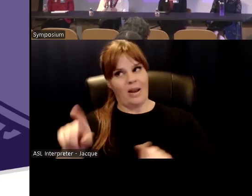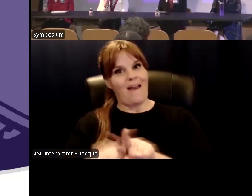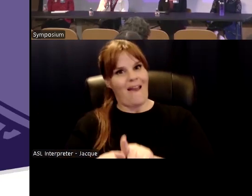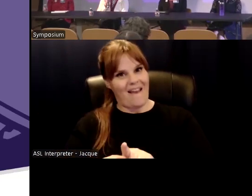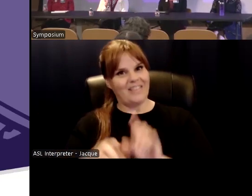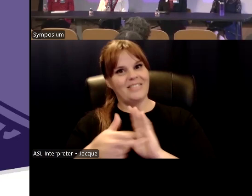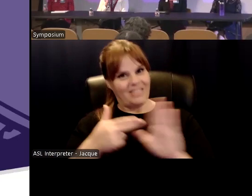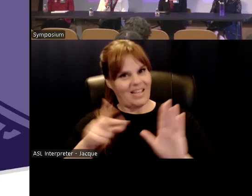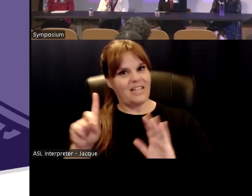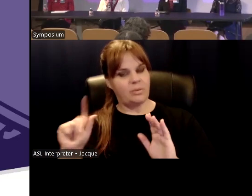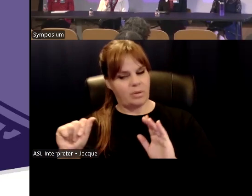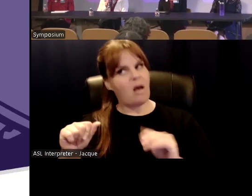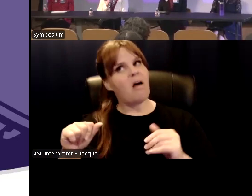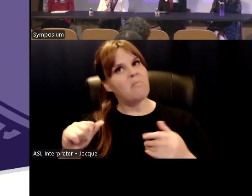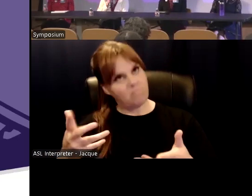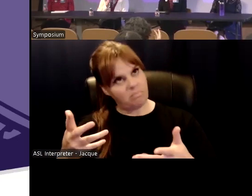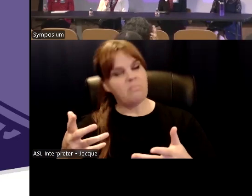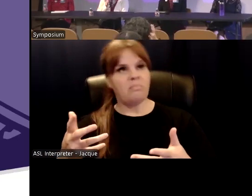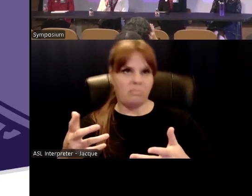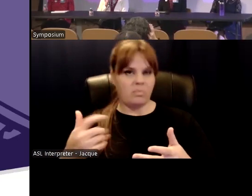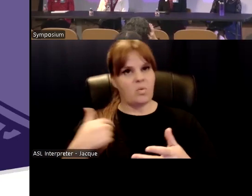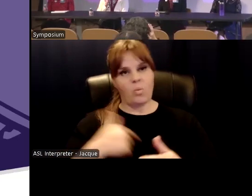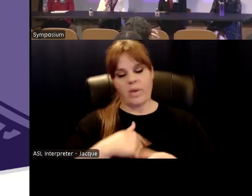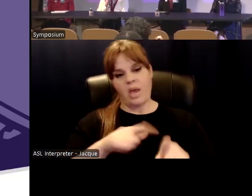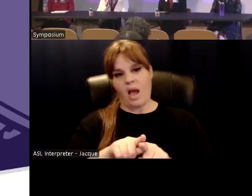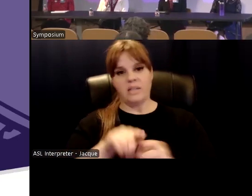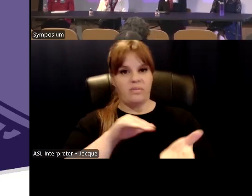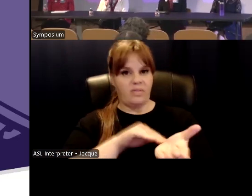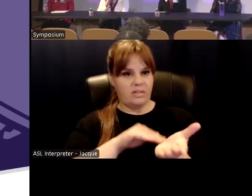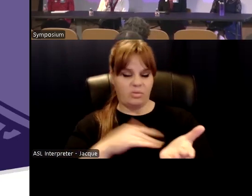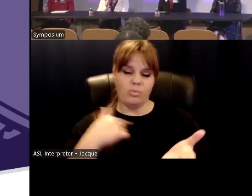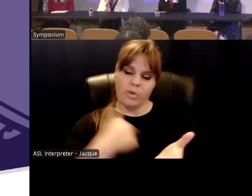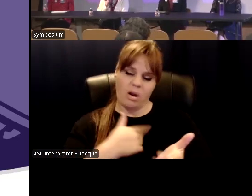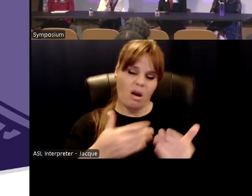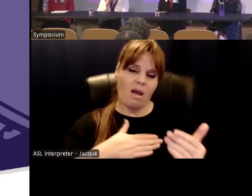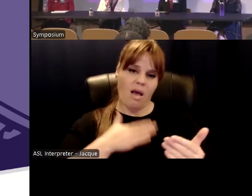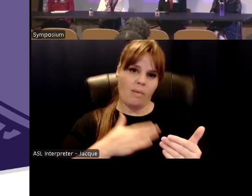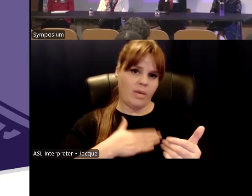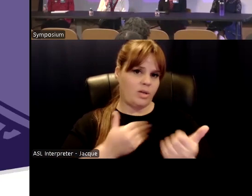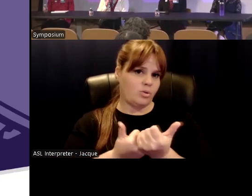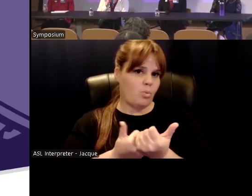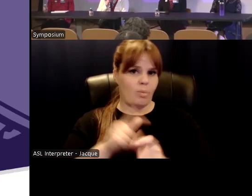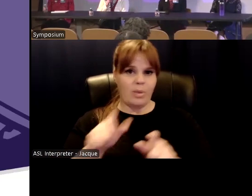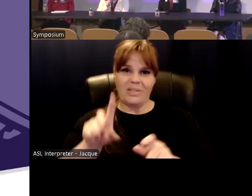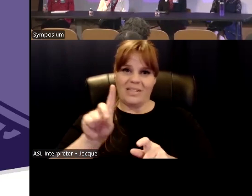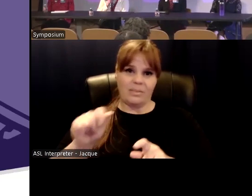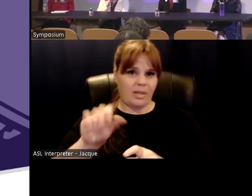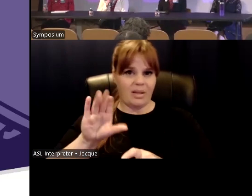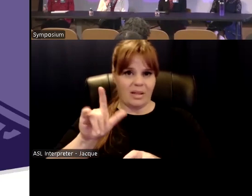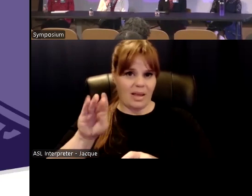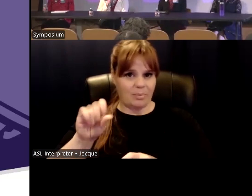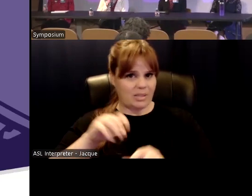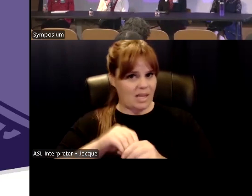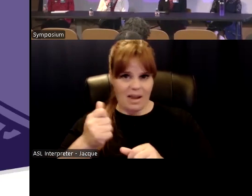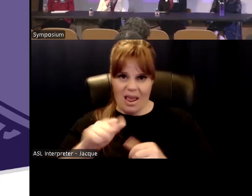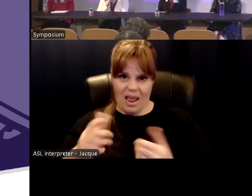that, and I think as physicians, we're happy to support people's disability claims in any way that we can, but I am